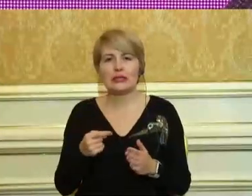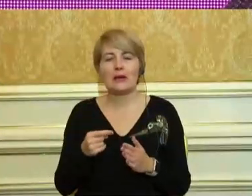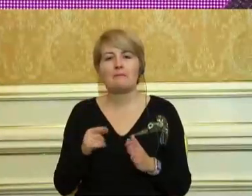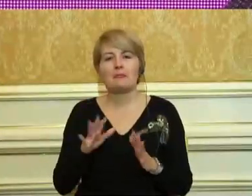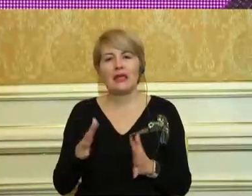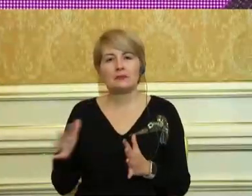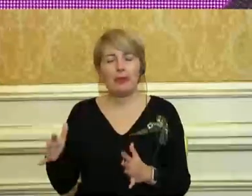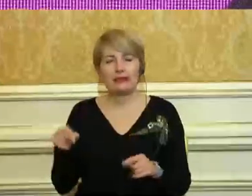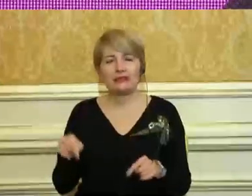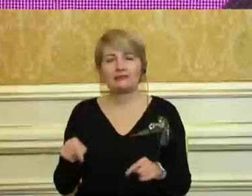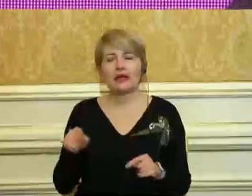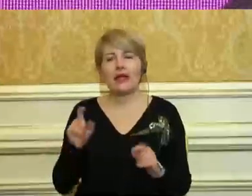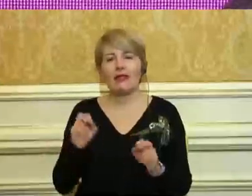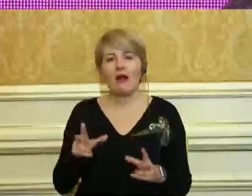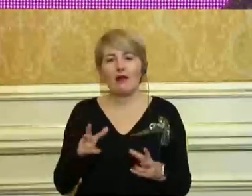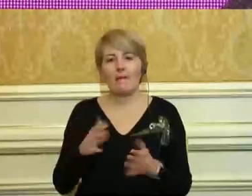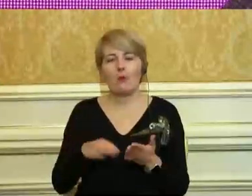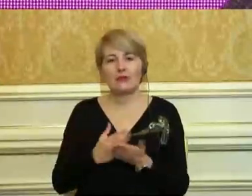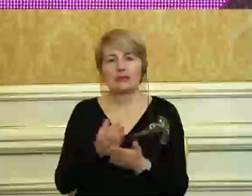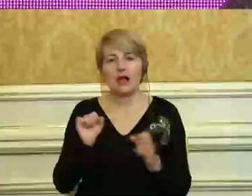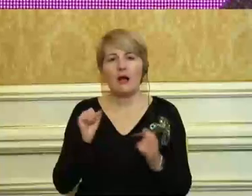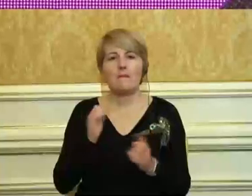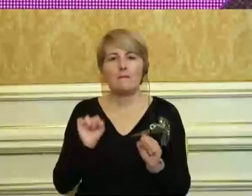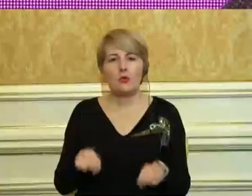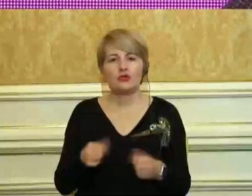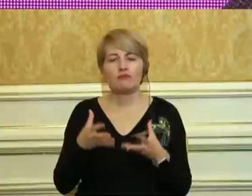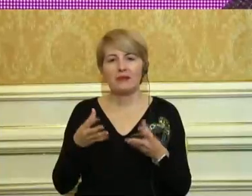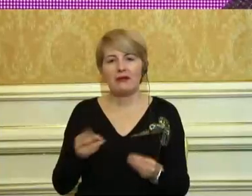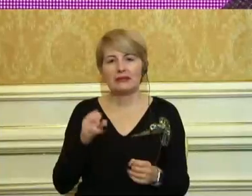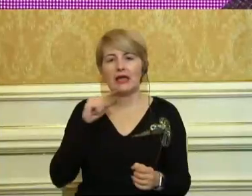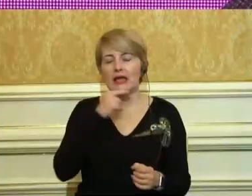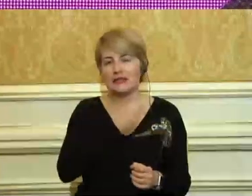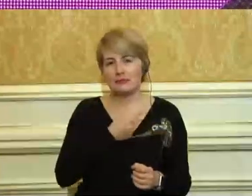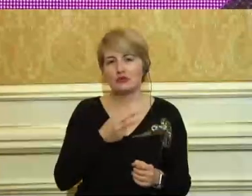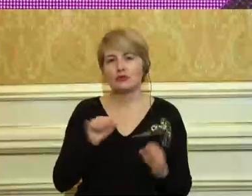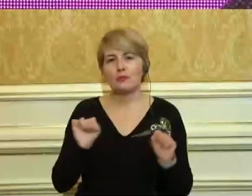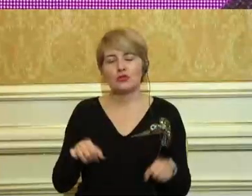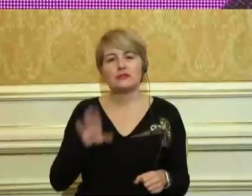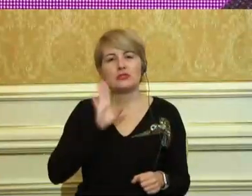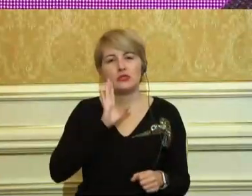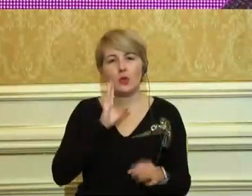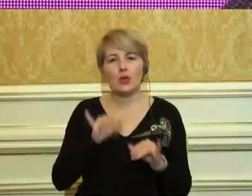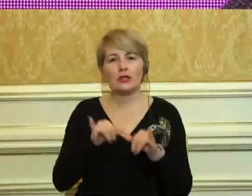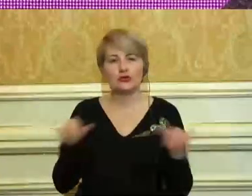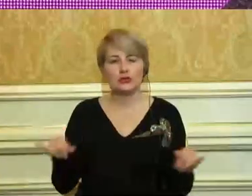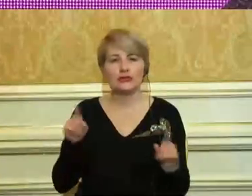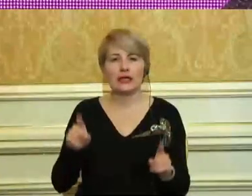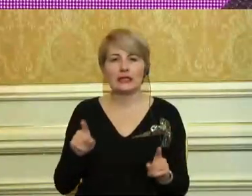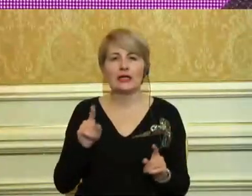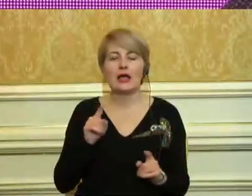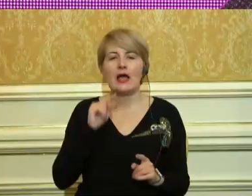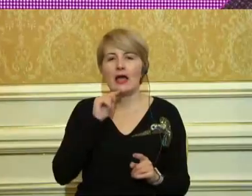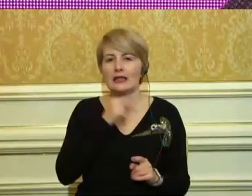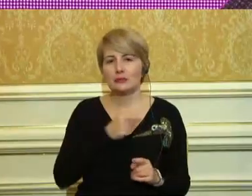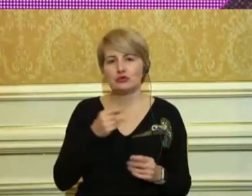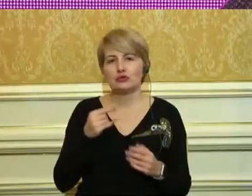are moving on with the economical aspects and how the policy should influence on the economical opportunity for women and how to